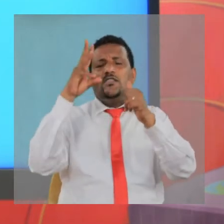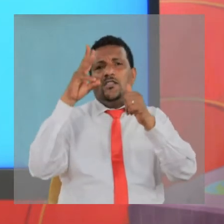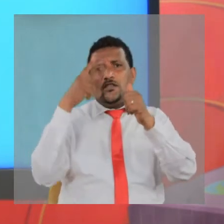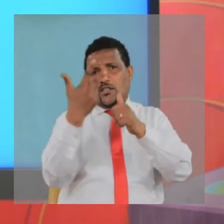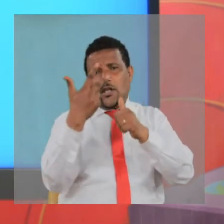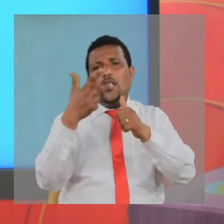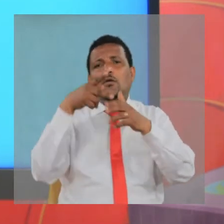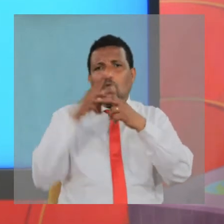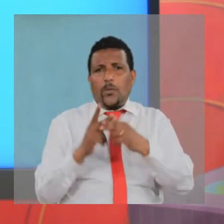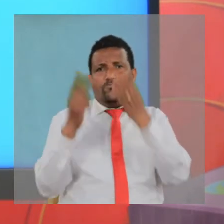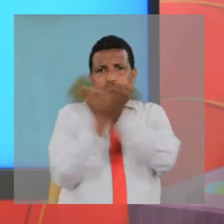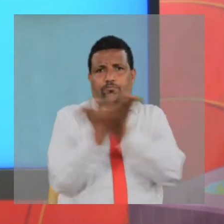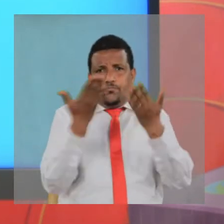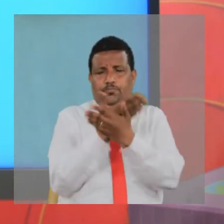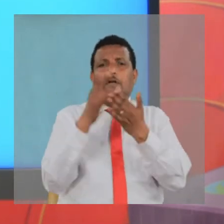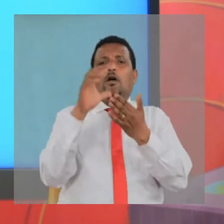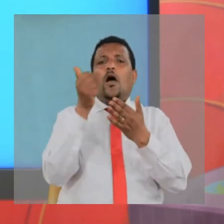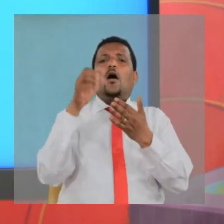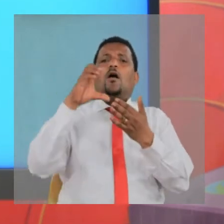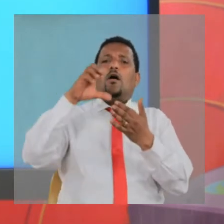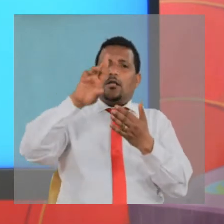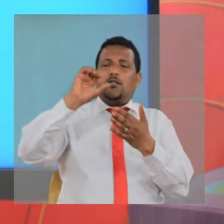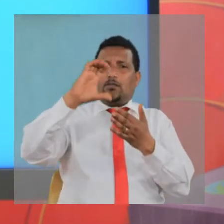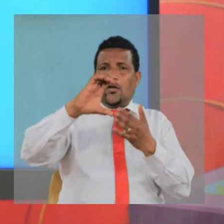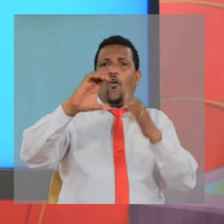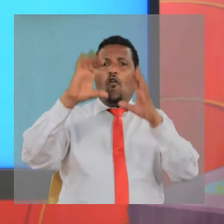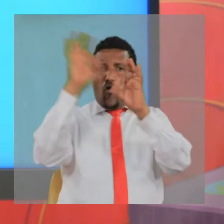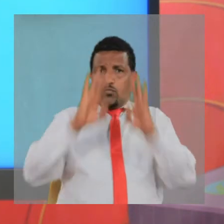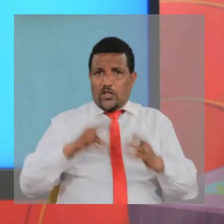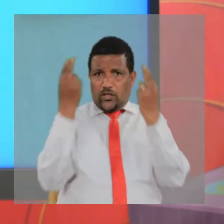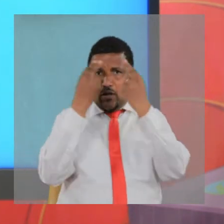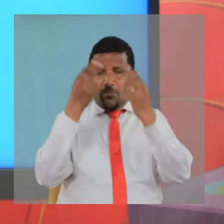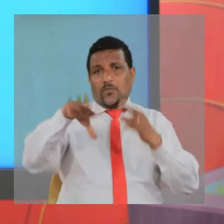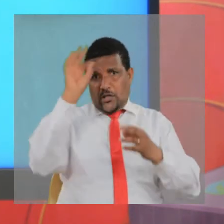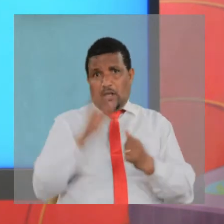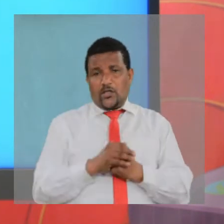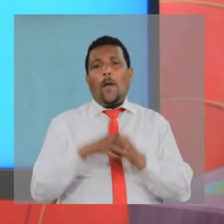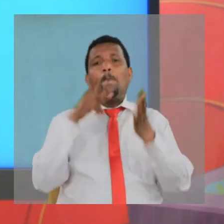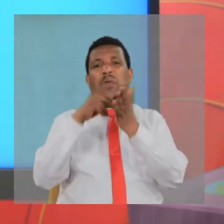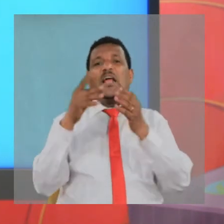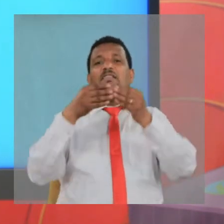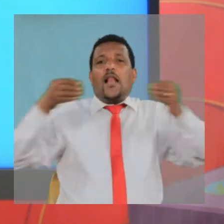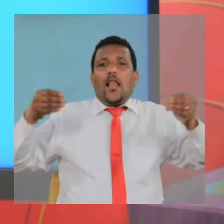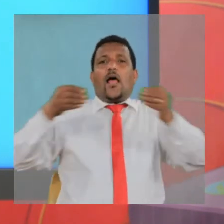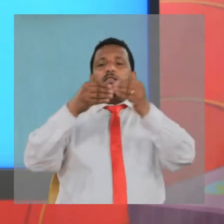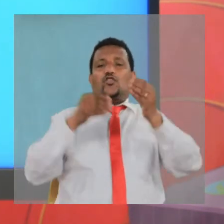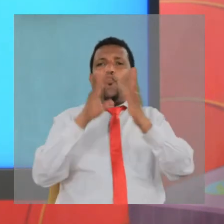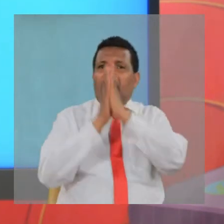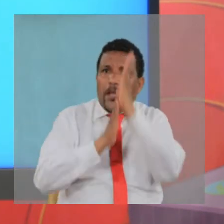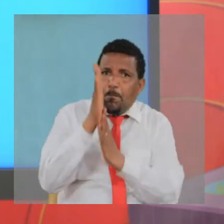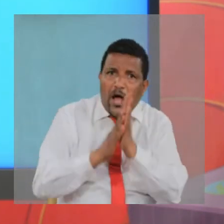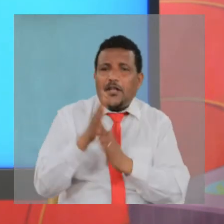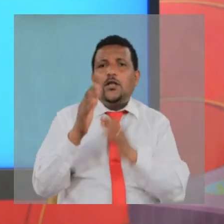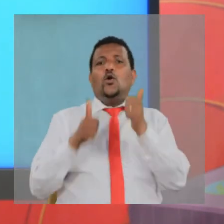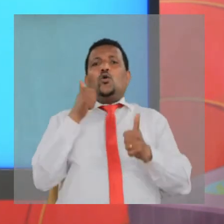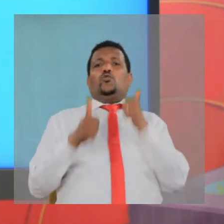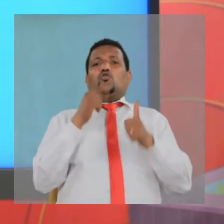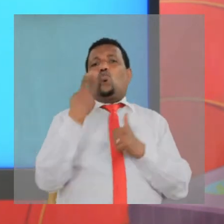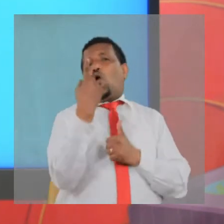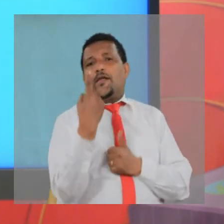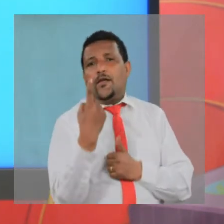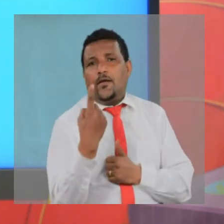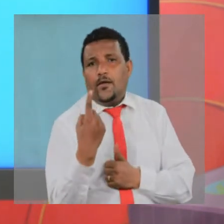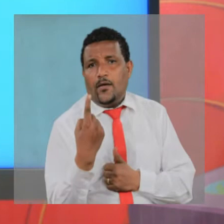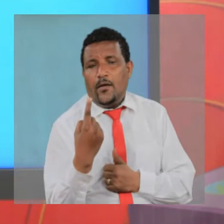substitute on this arc formula, then we get the price elasticity of demand, which is 1.